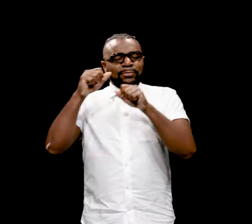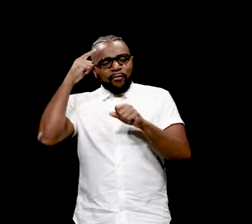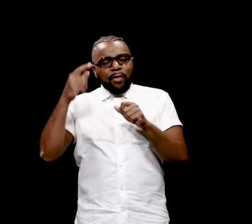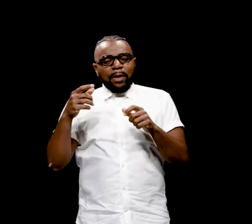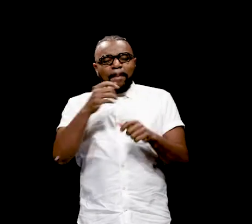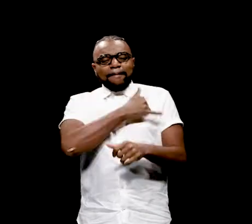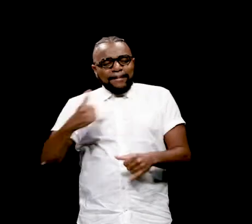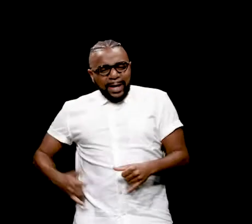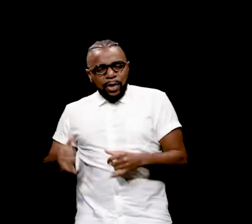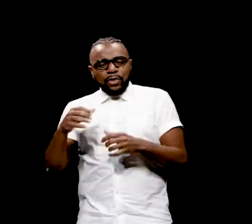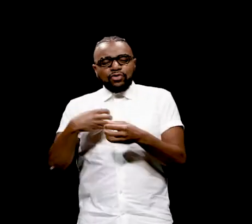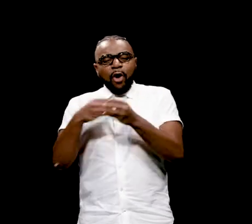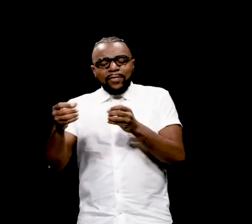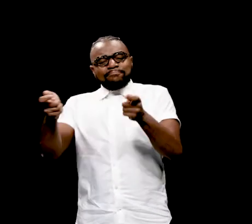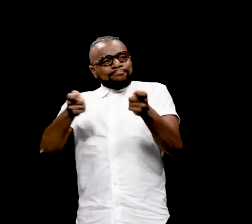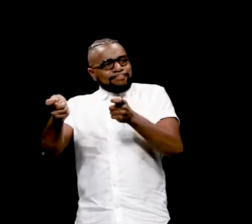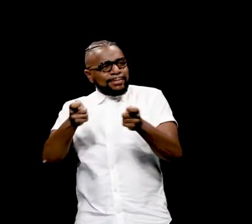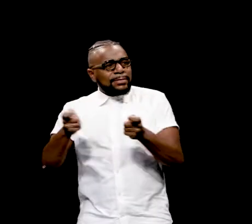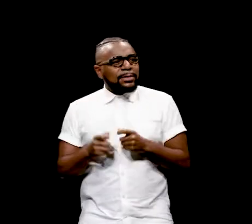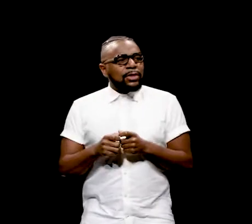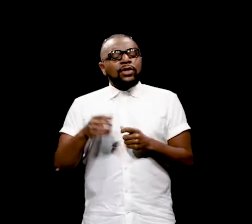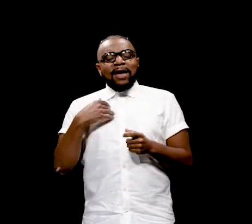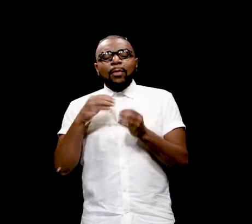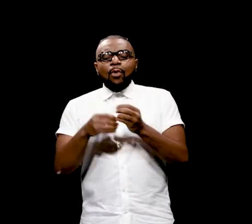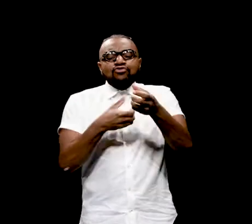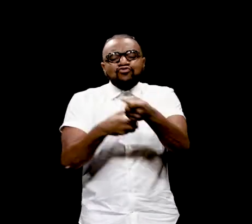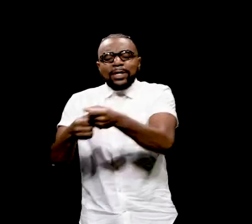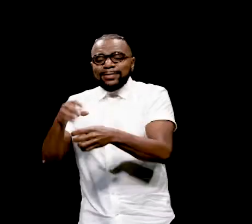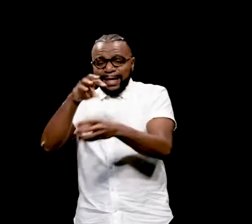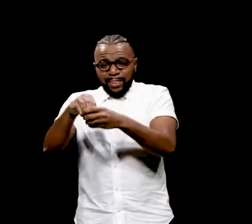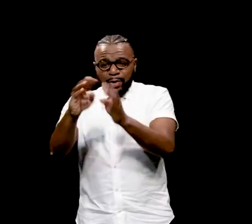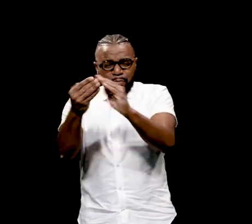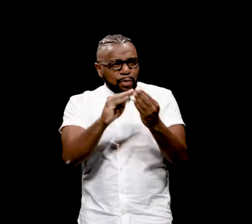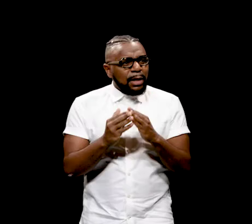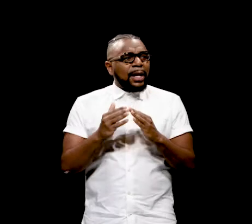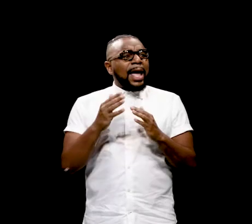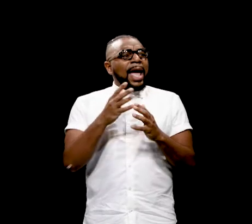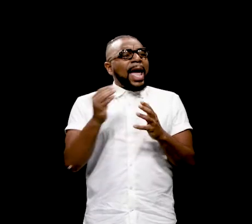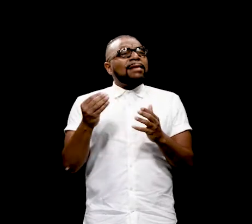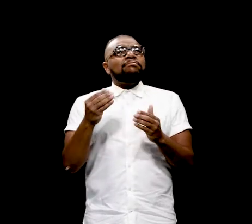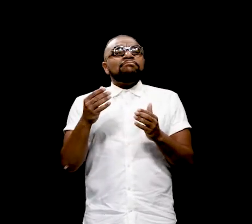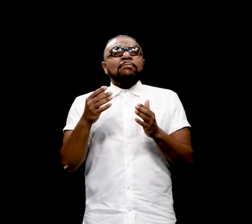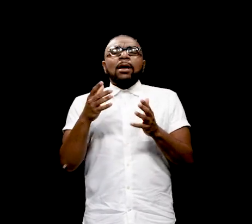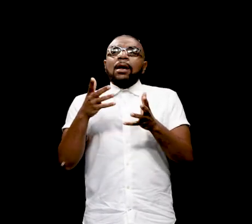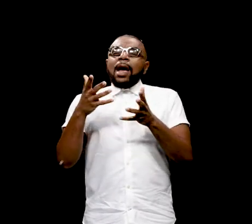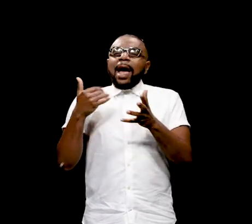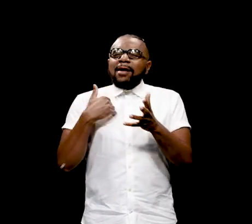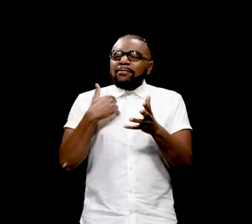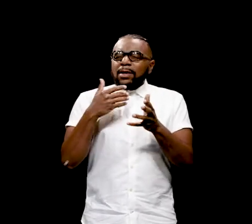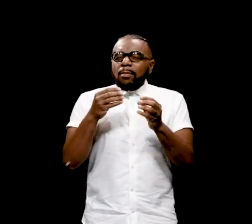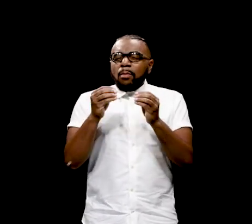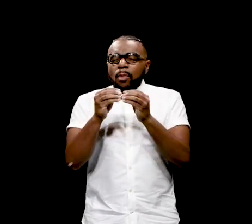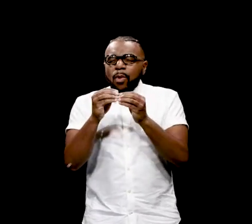work on rebuilding trust across the community while also coordinating various capacity around the